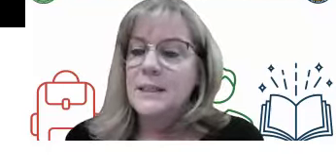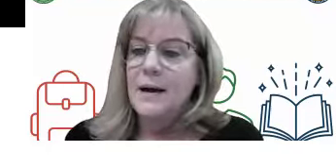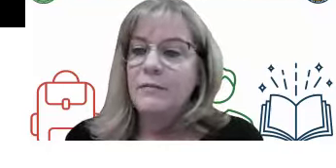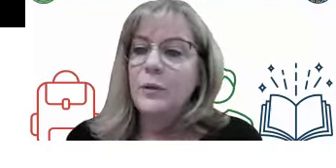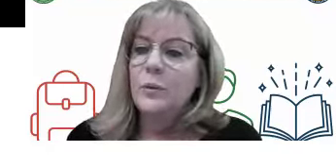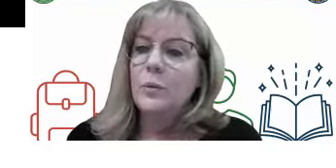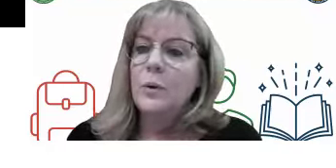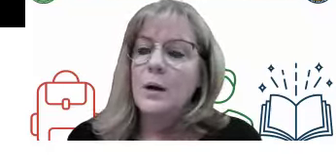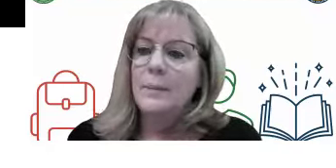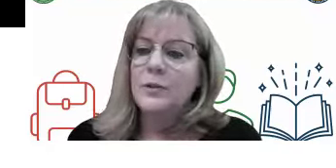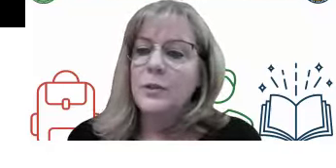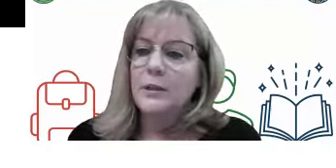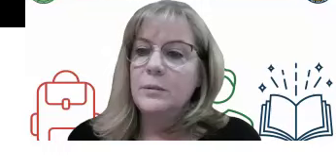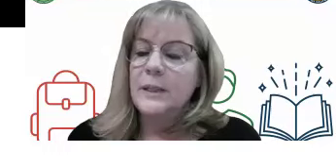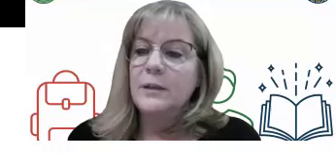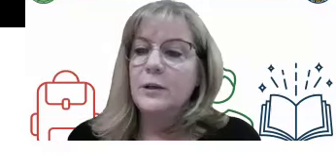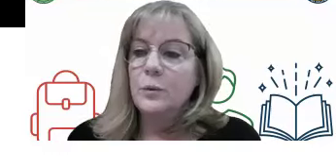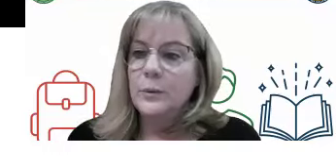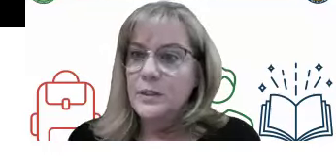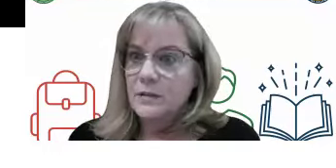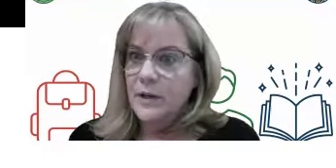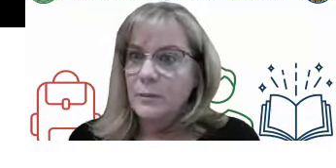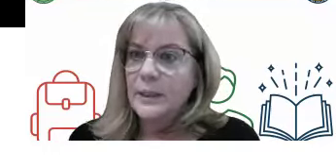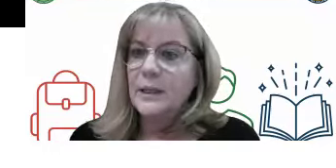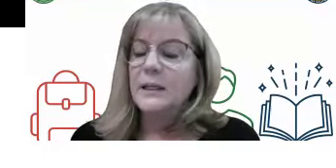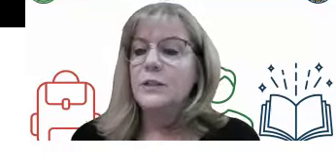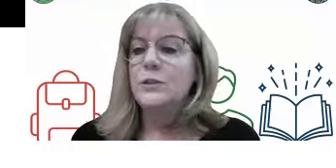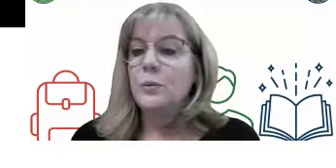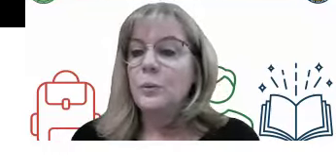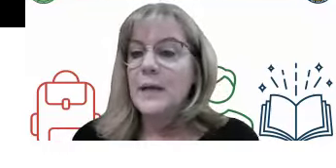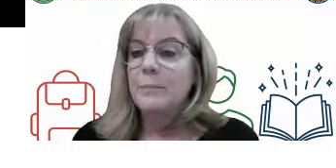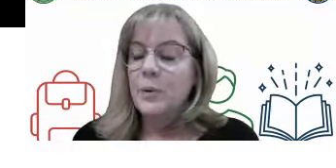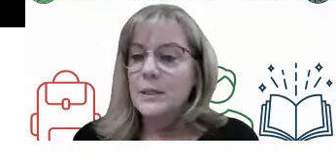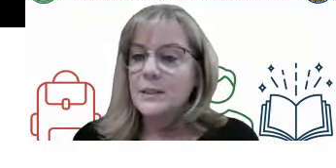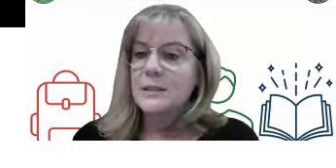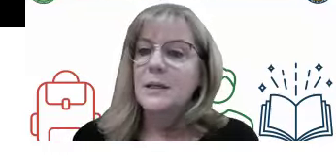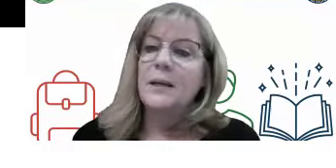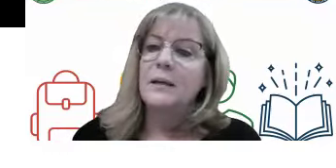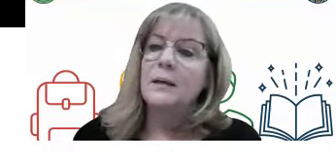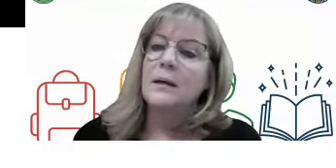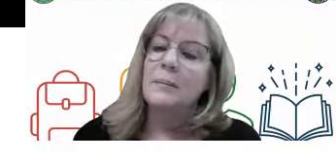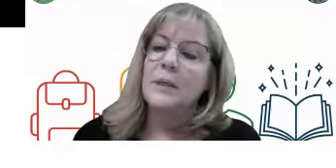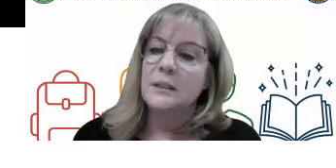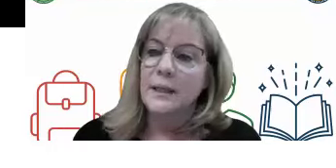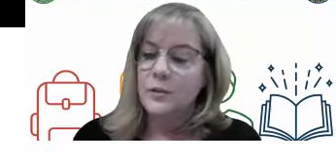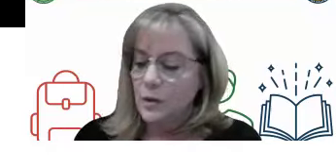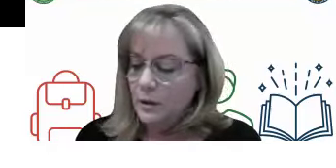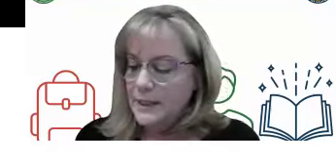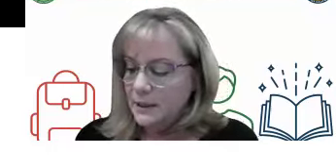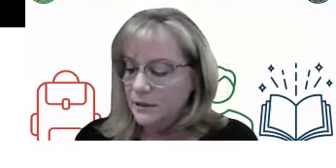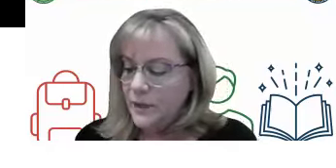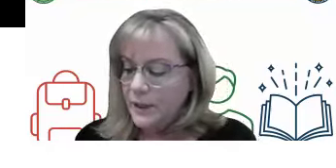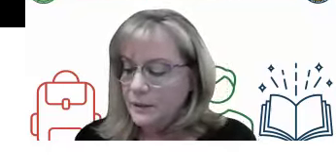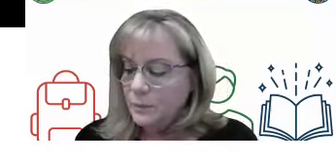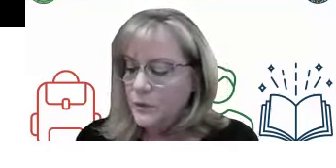trained staff who document their growth and development, and it is through that process that delays